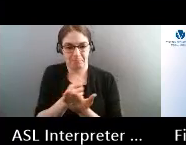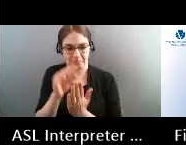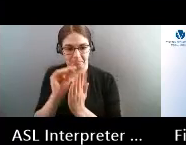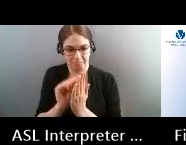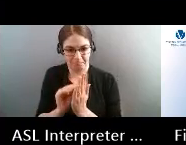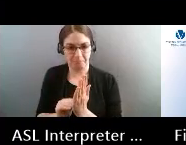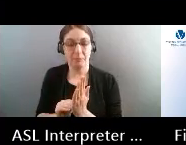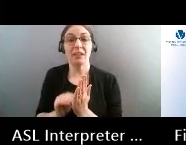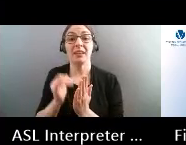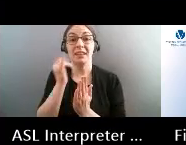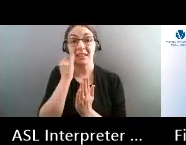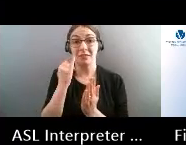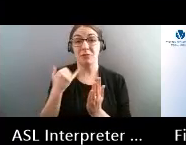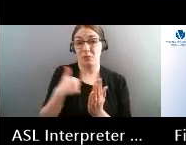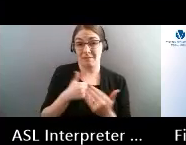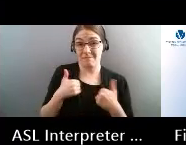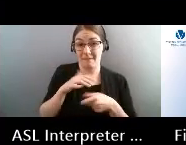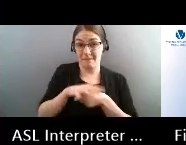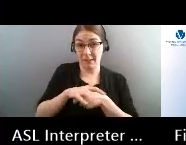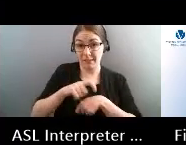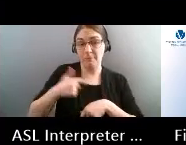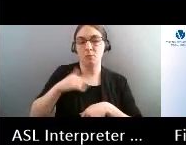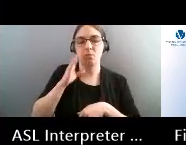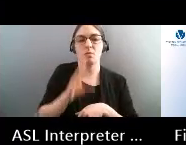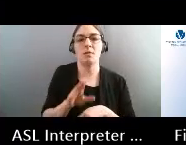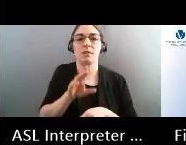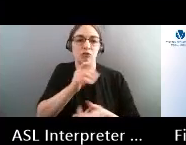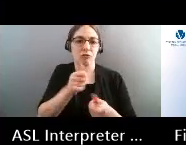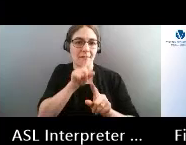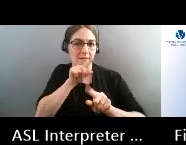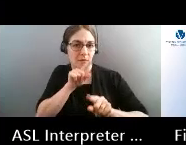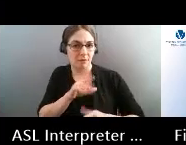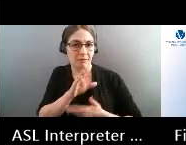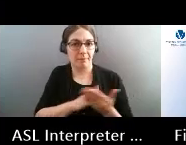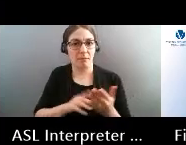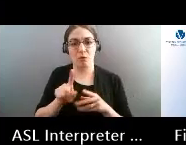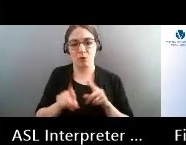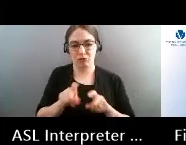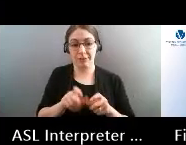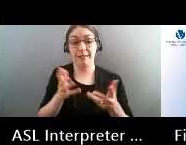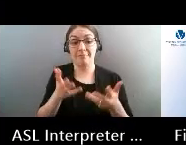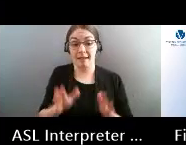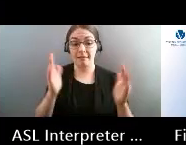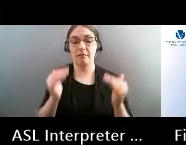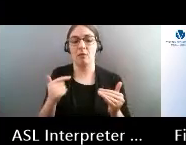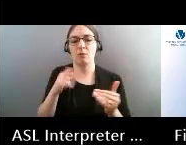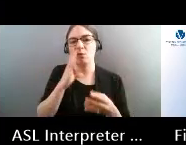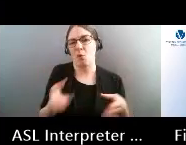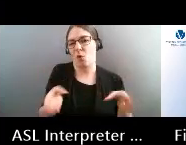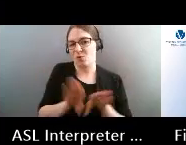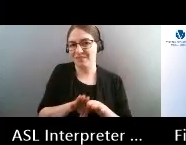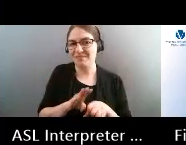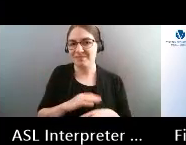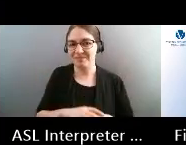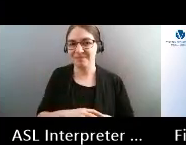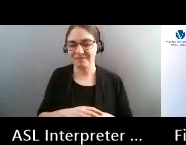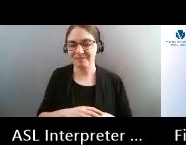be able to go through some of the questions, and then we'll just close the event.